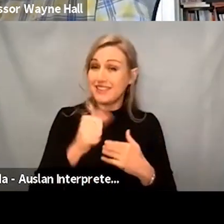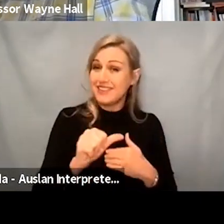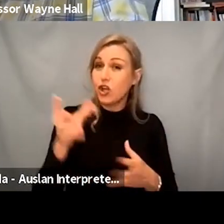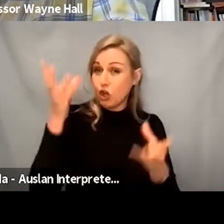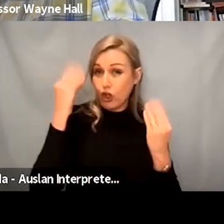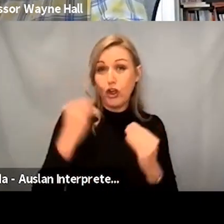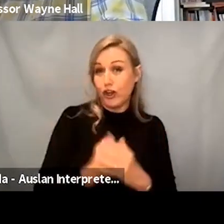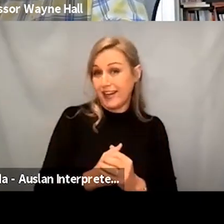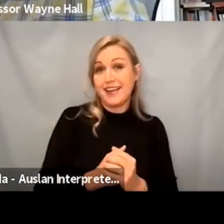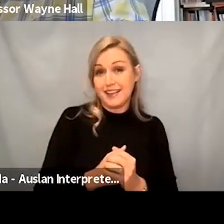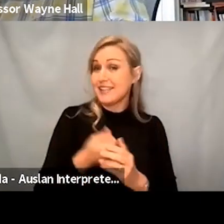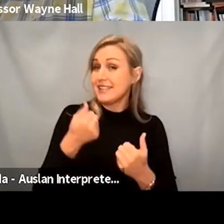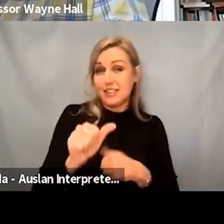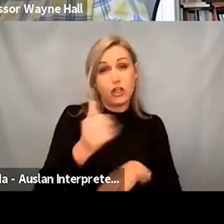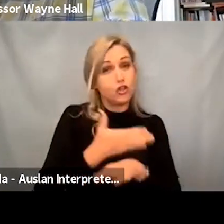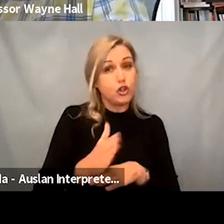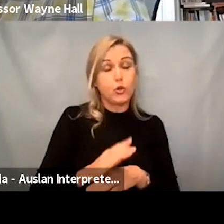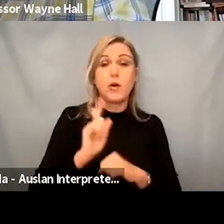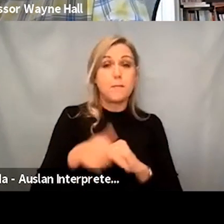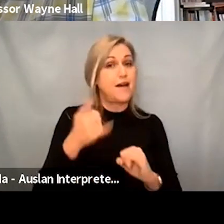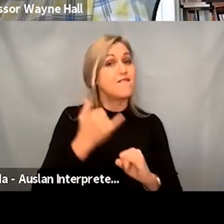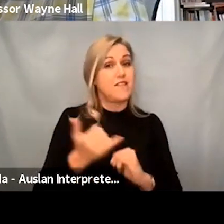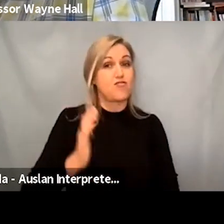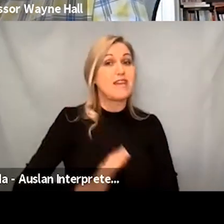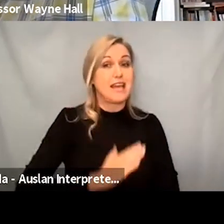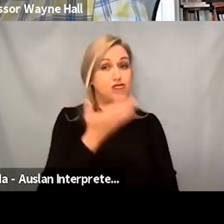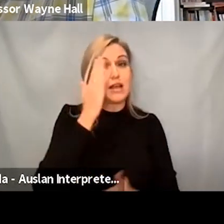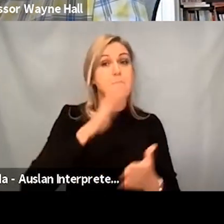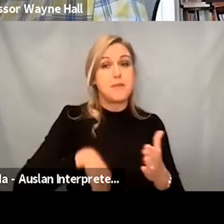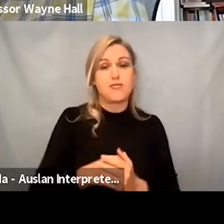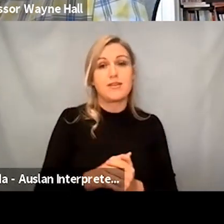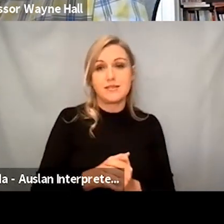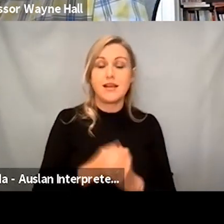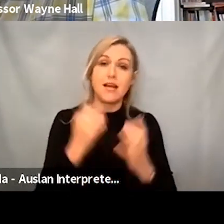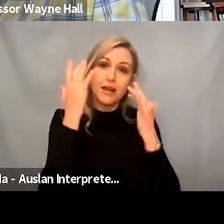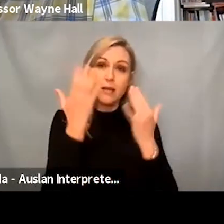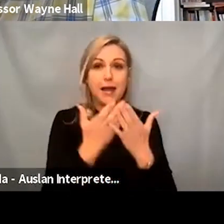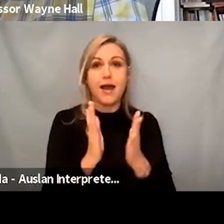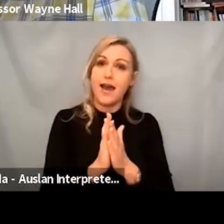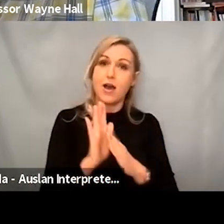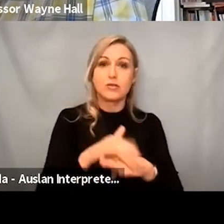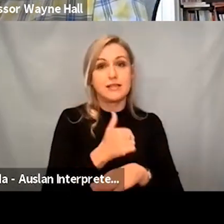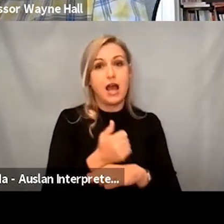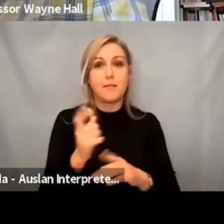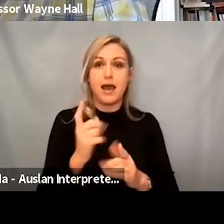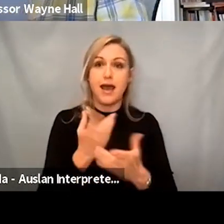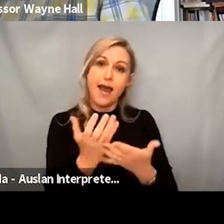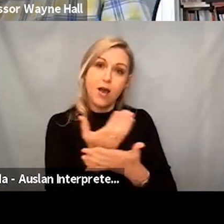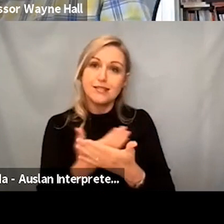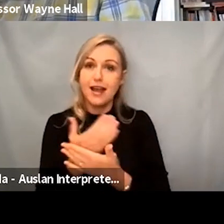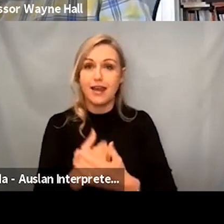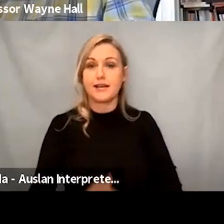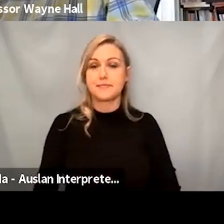me. But it's been a really interesting experience thinking about all of this stuff. I mean, definitely with any